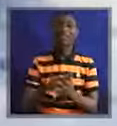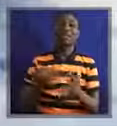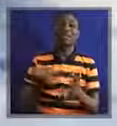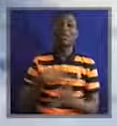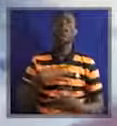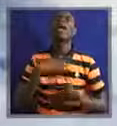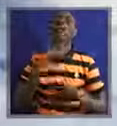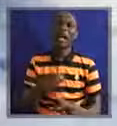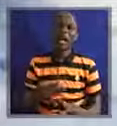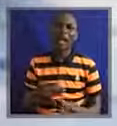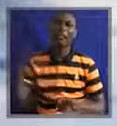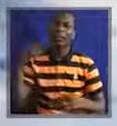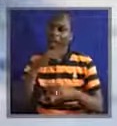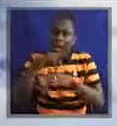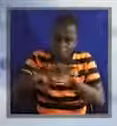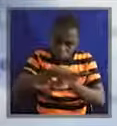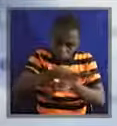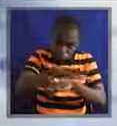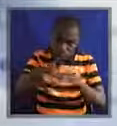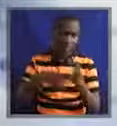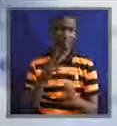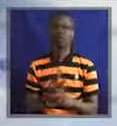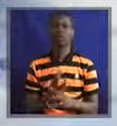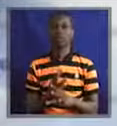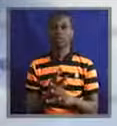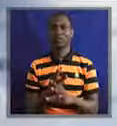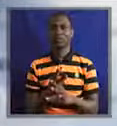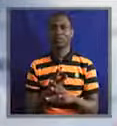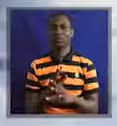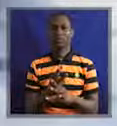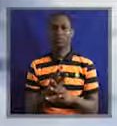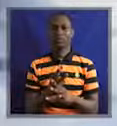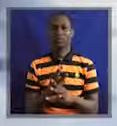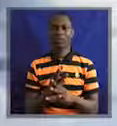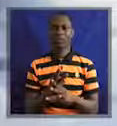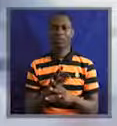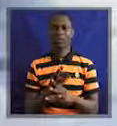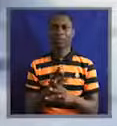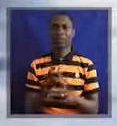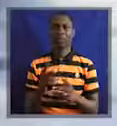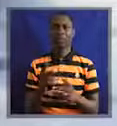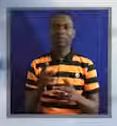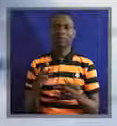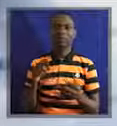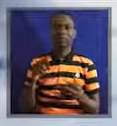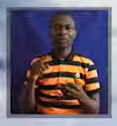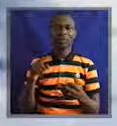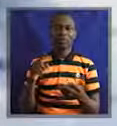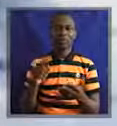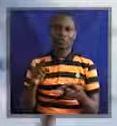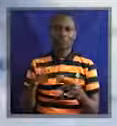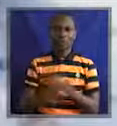I bet na da bebre e koso e wo iwiase. Media de sia me no e sha se e nei weya introduction. Me no e